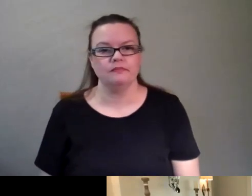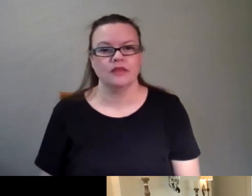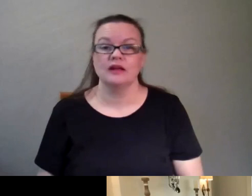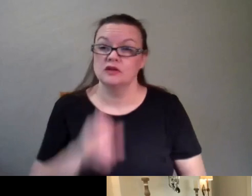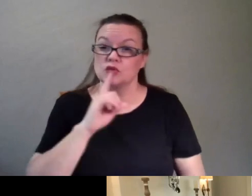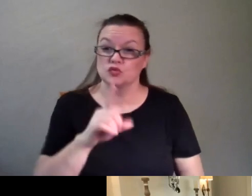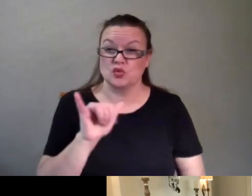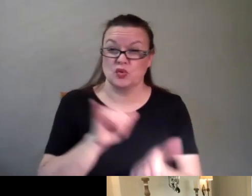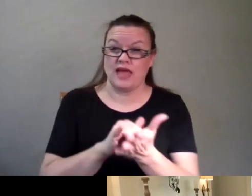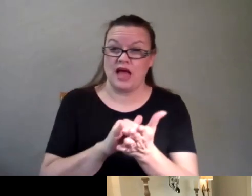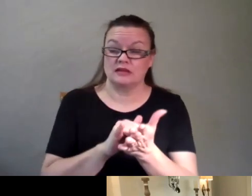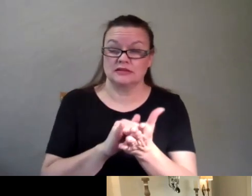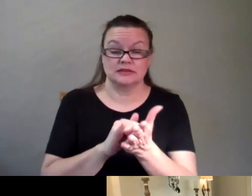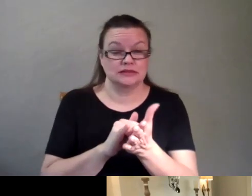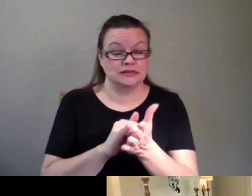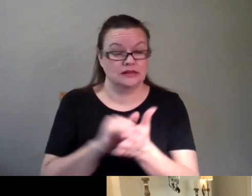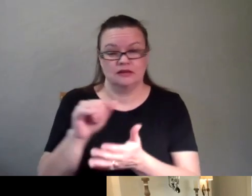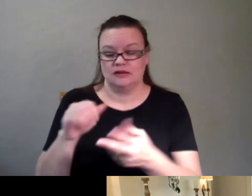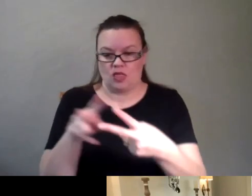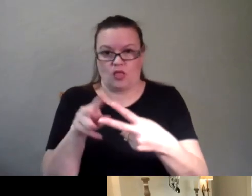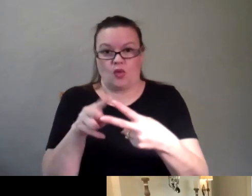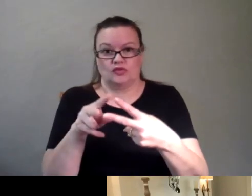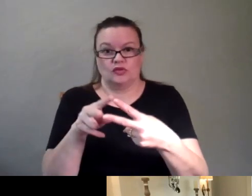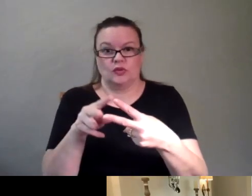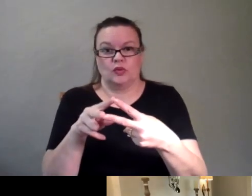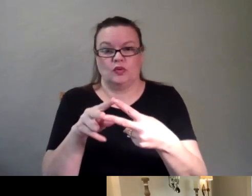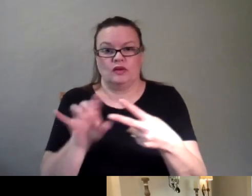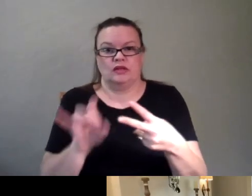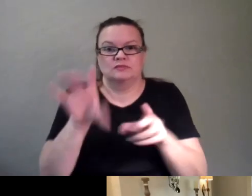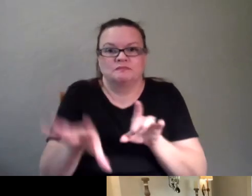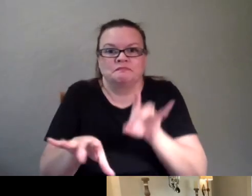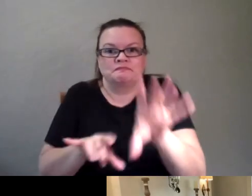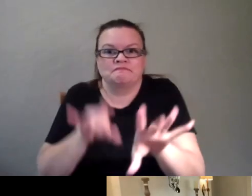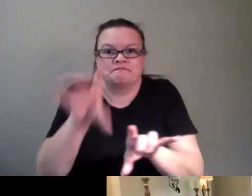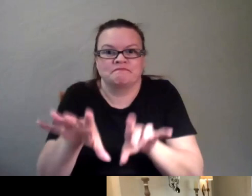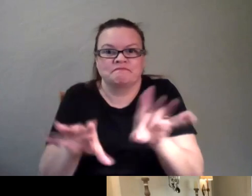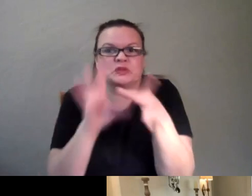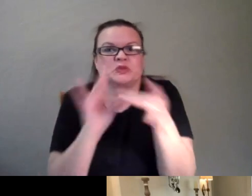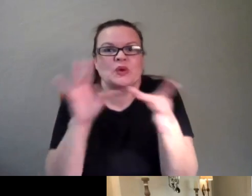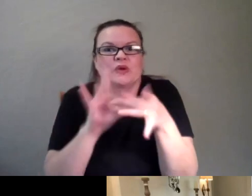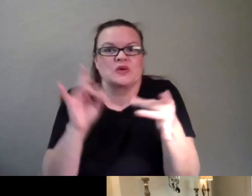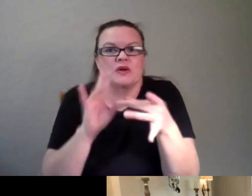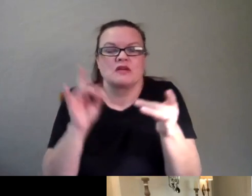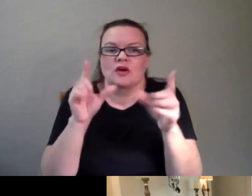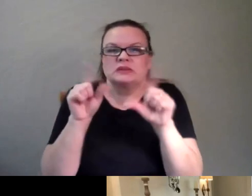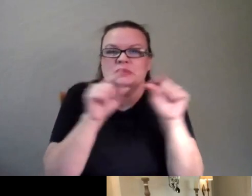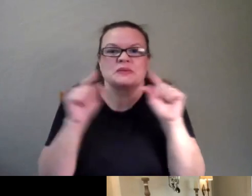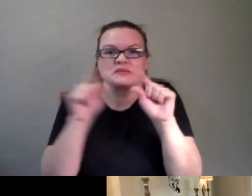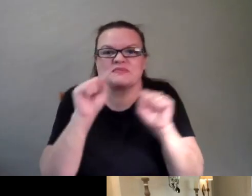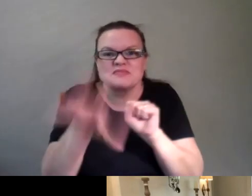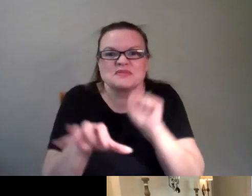really polarizing encounters. And then people are feeding into it. And it turns out that people have very